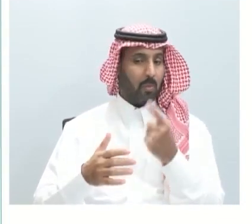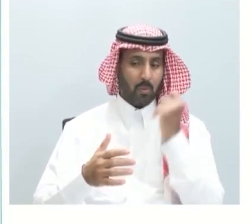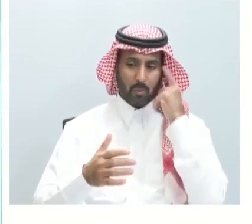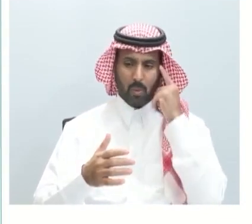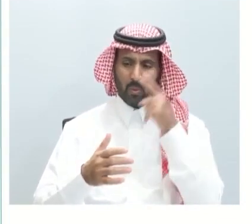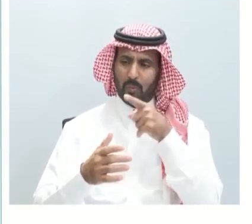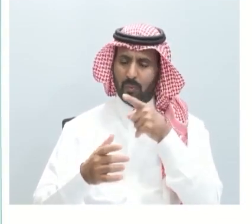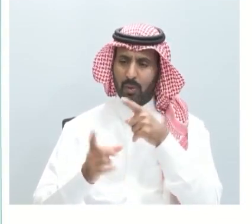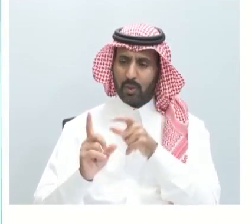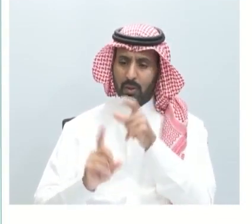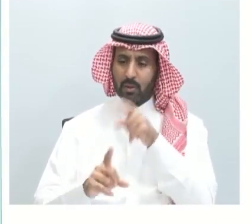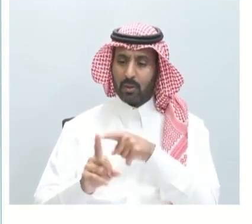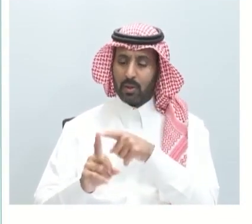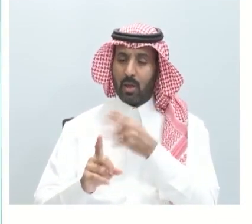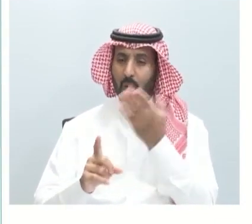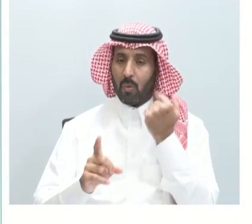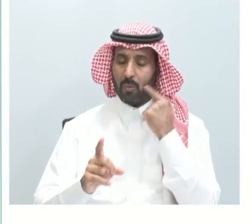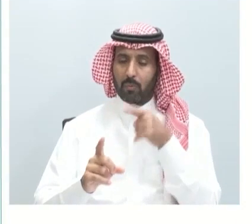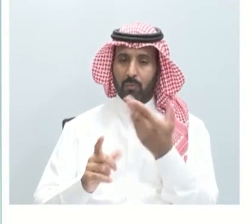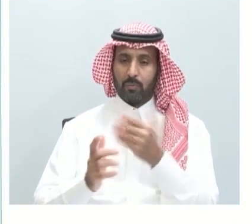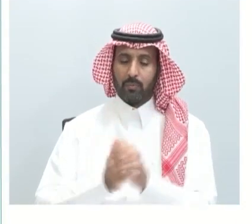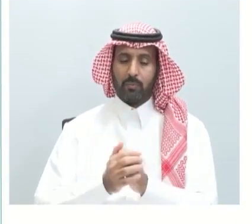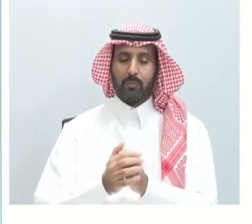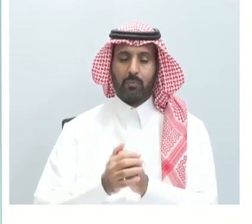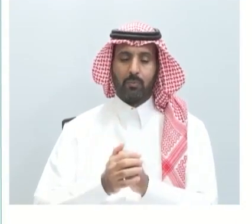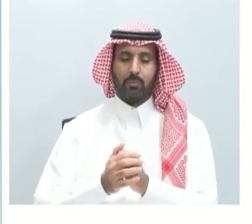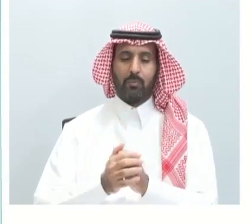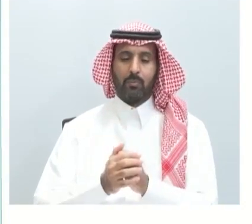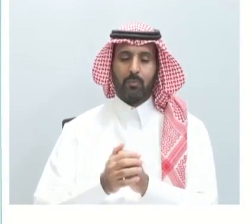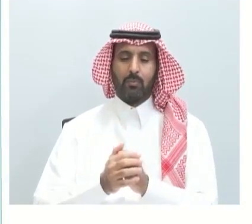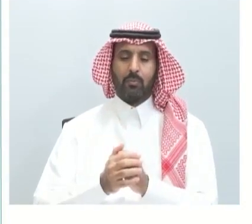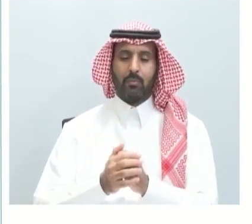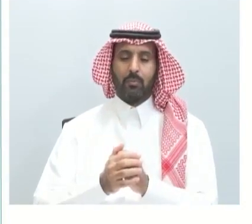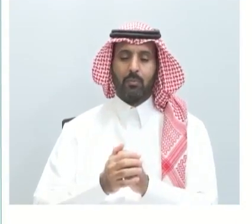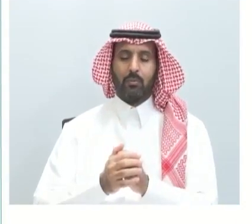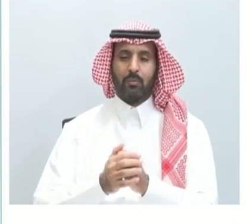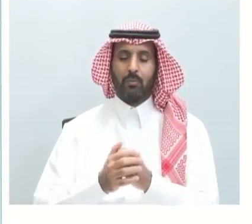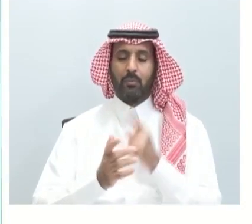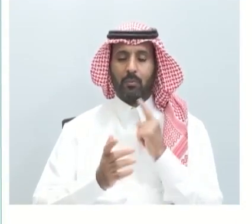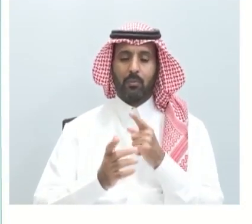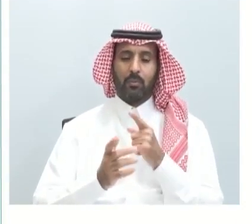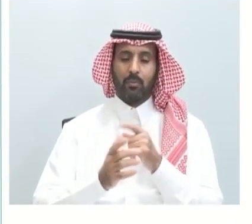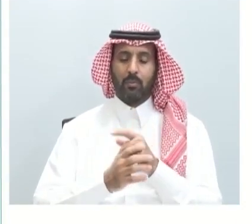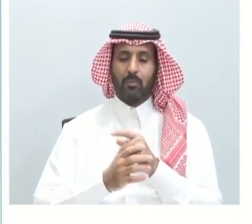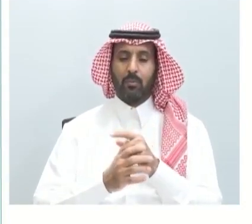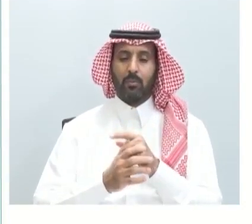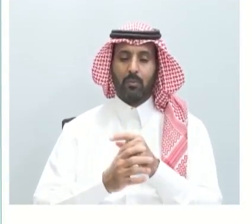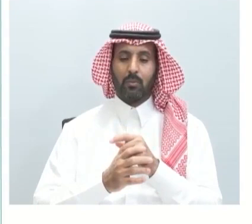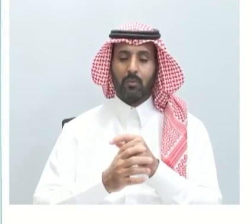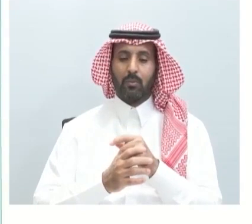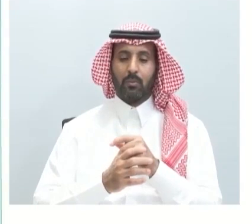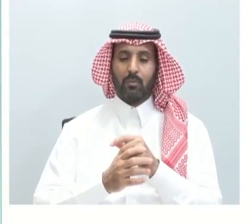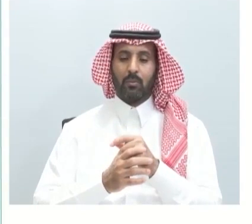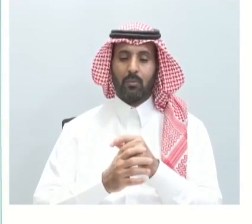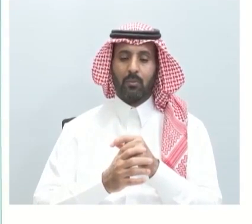most famous person you've ever met. For example, the most famous person I've ever met is Javier